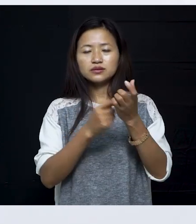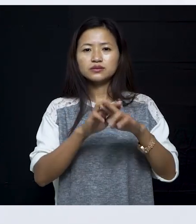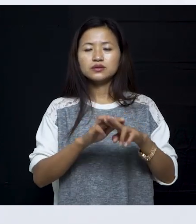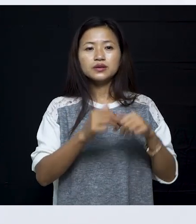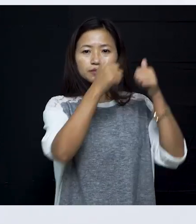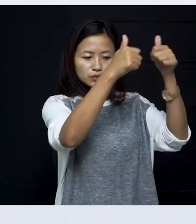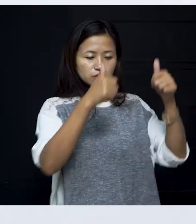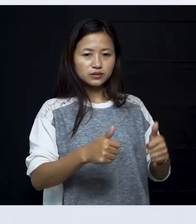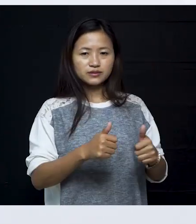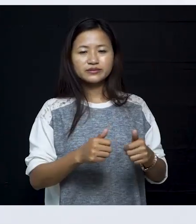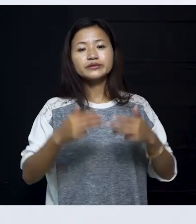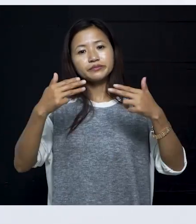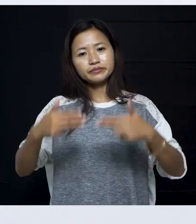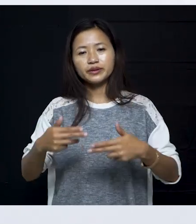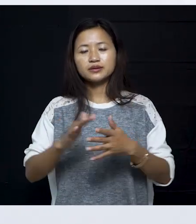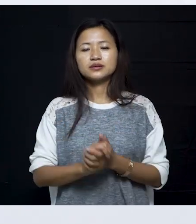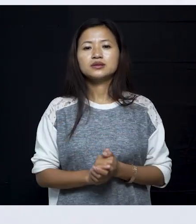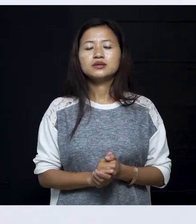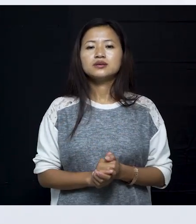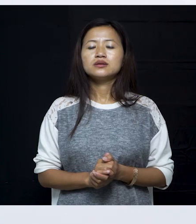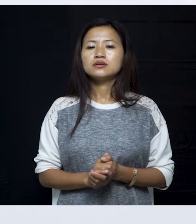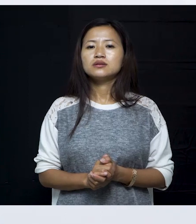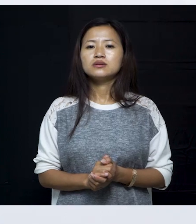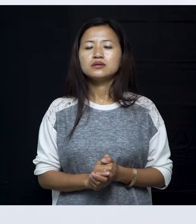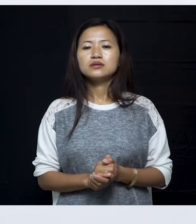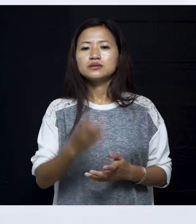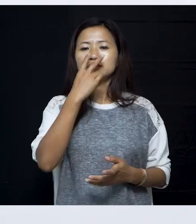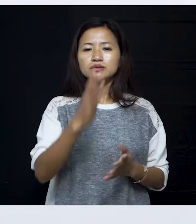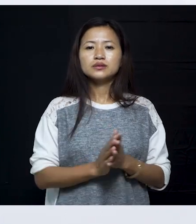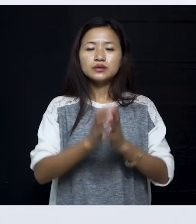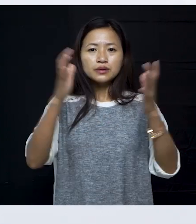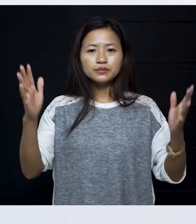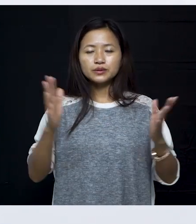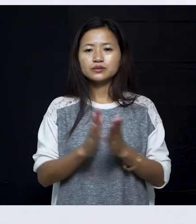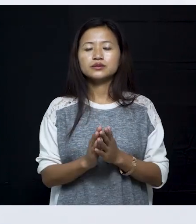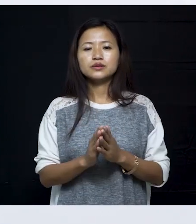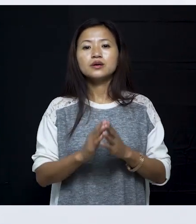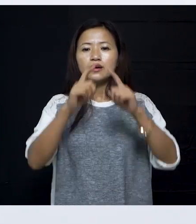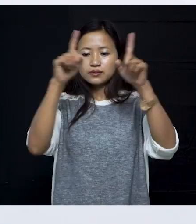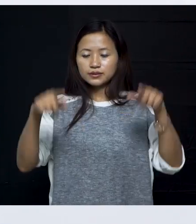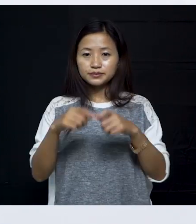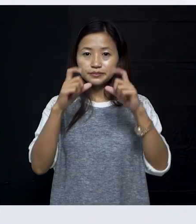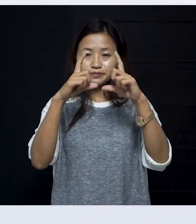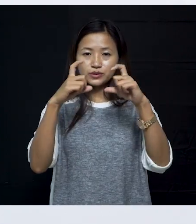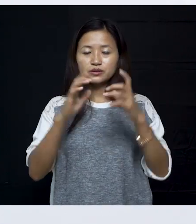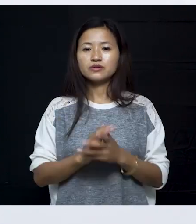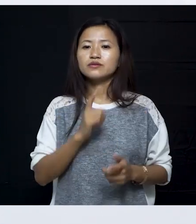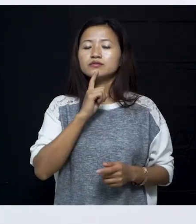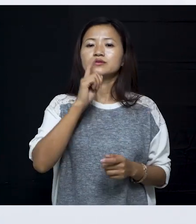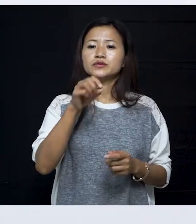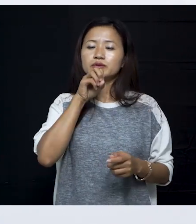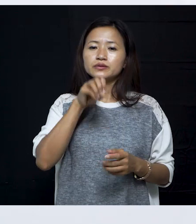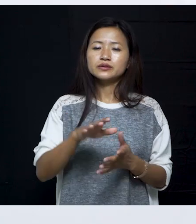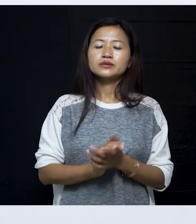posters in that manner. And as you can see in the bigger picture here, you would find that informations are given in a very